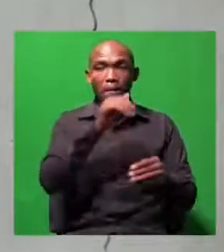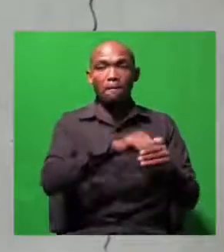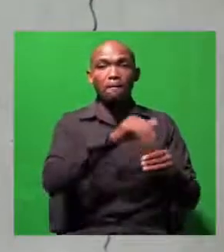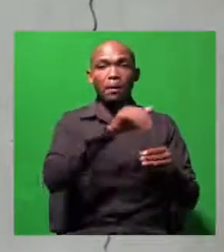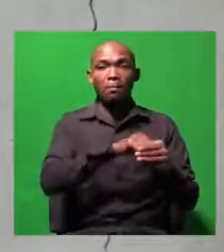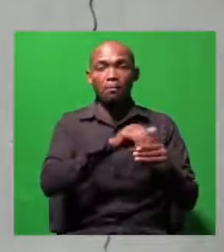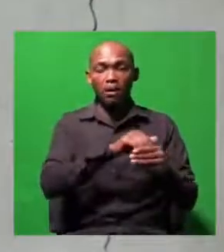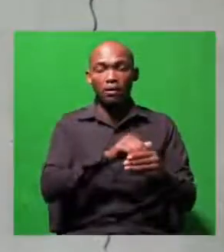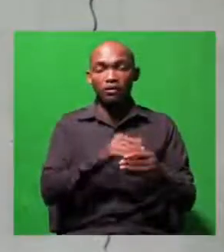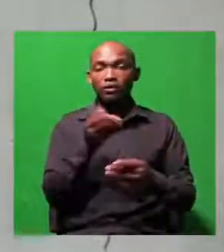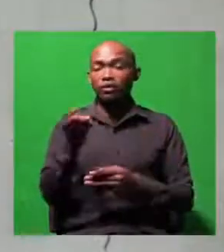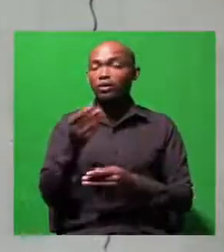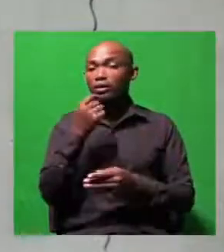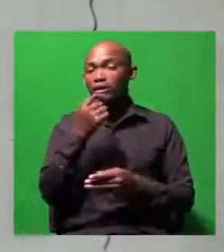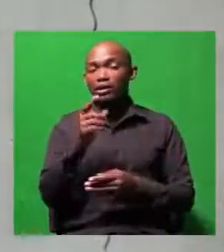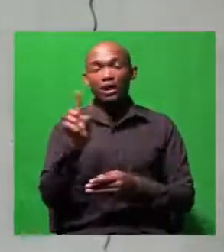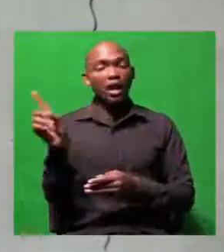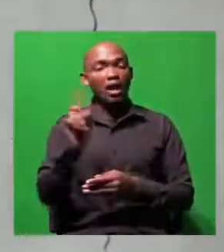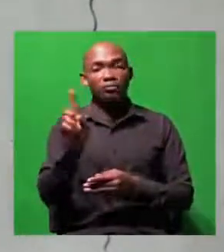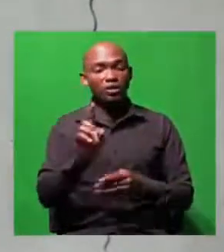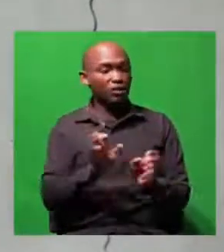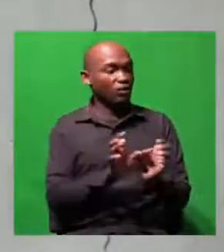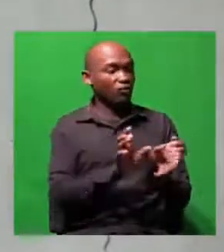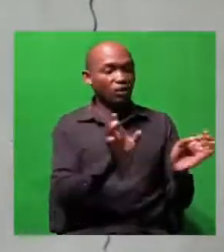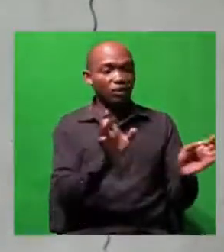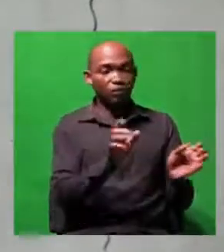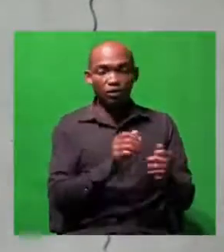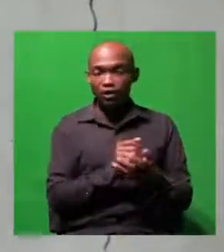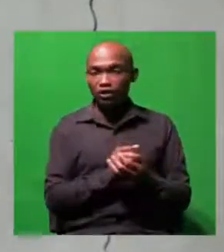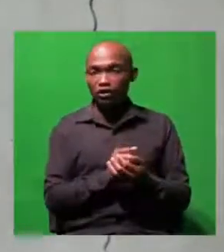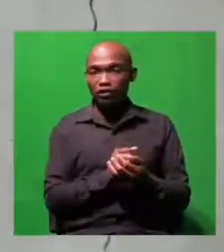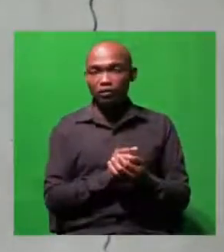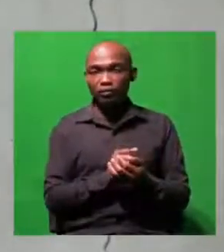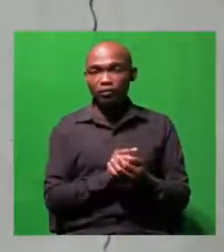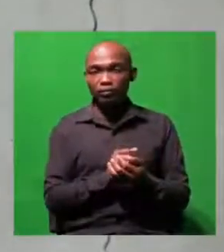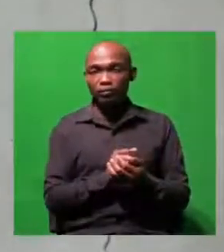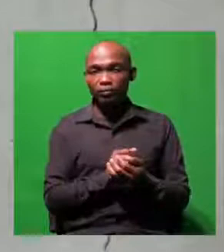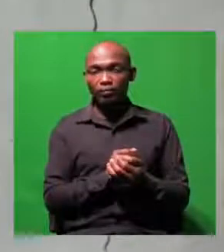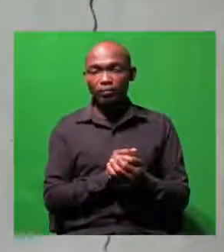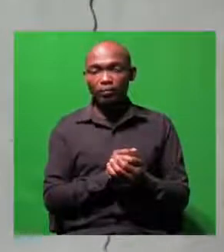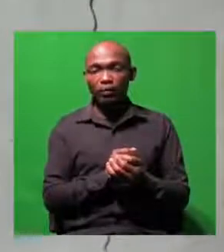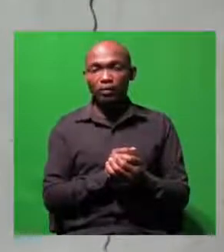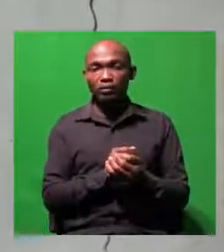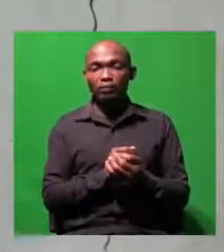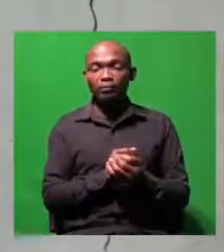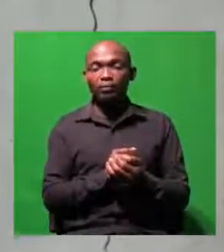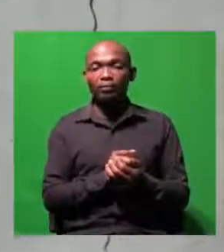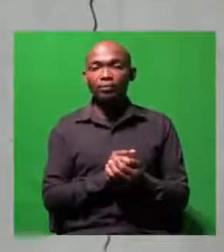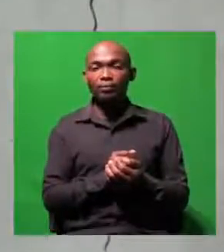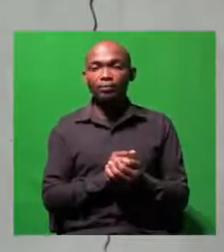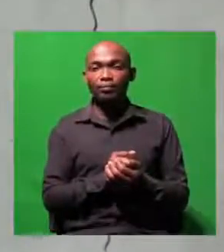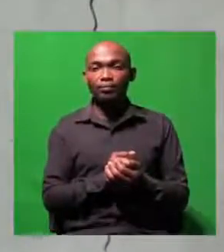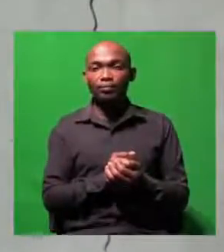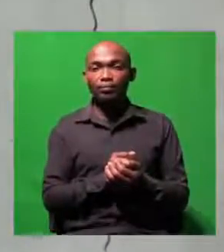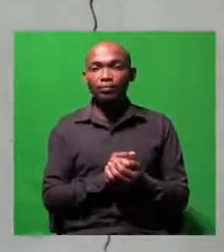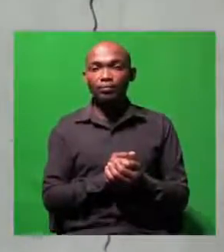all community members. That's why we say absence of exploitation.